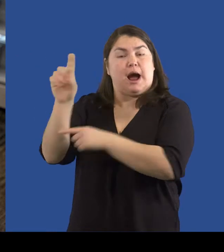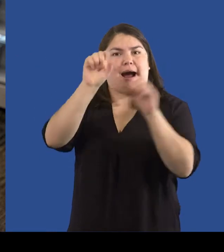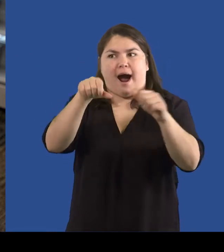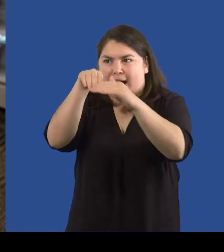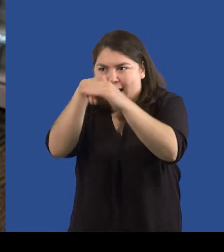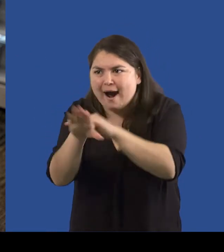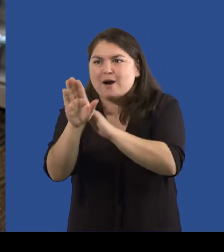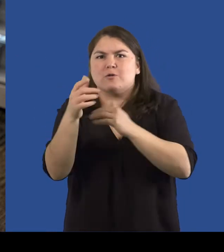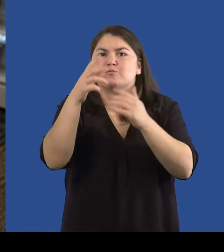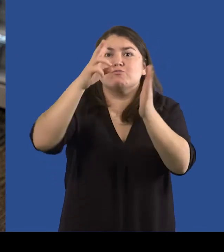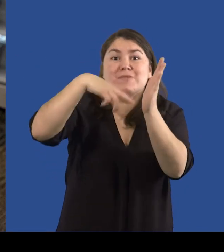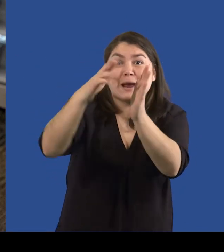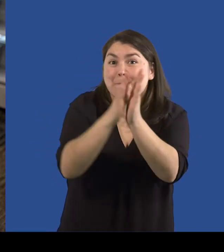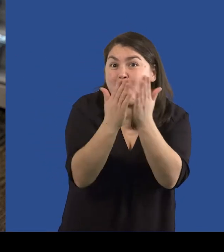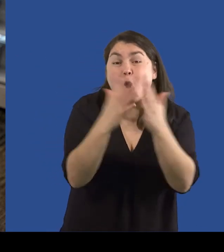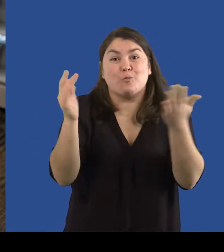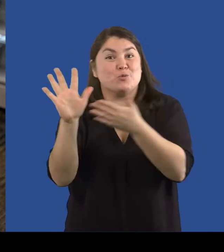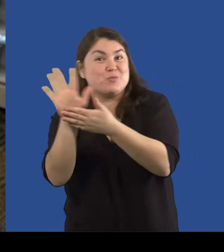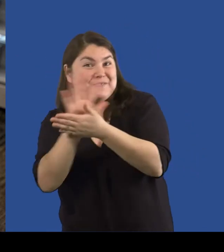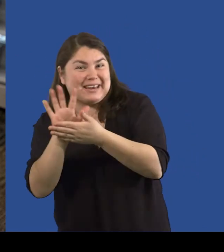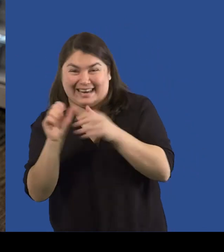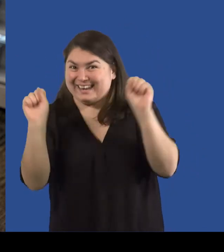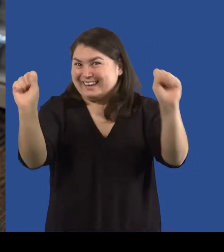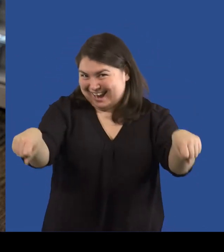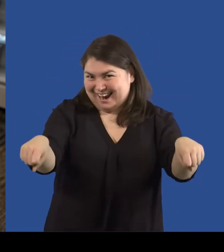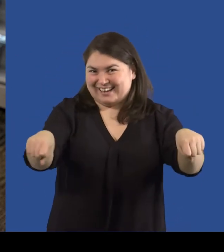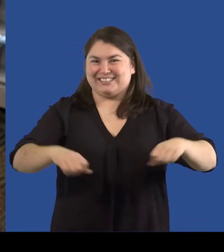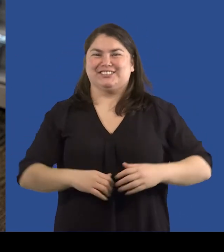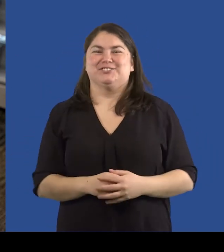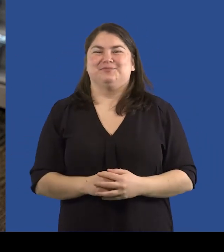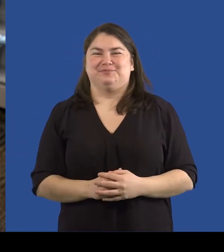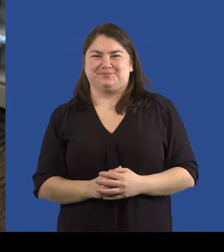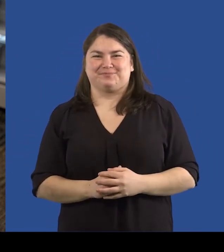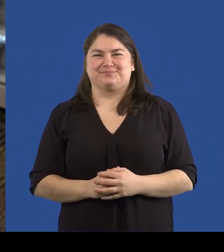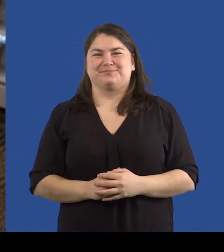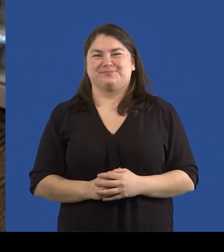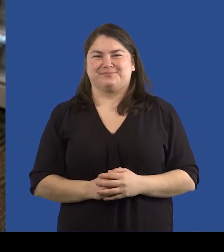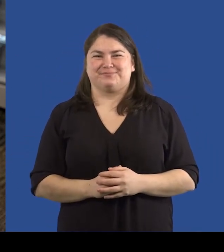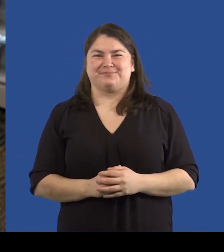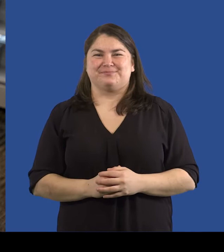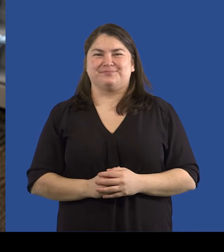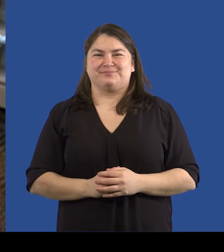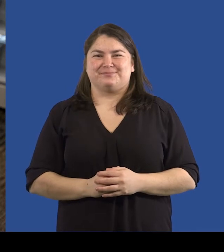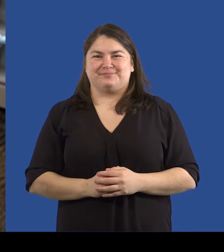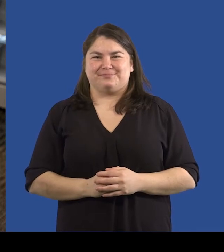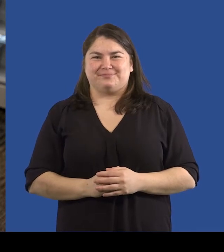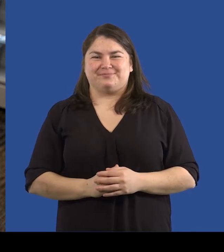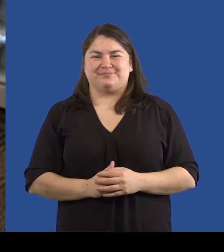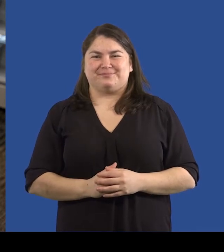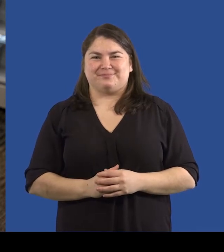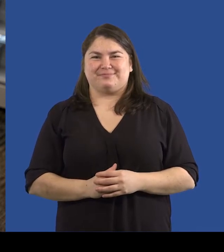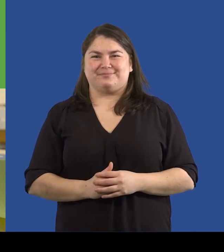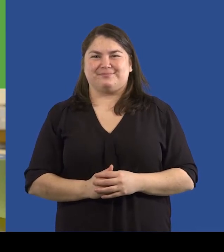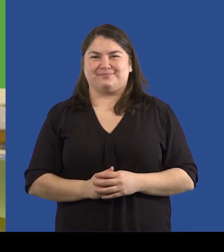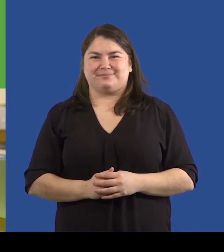I can use the library's website to read books and watch movies.